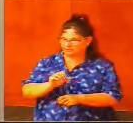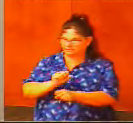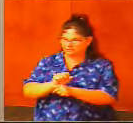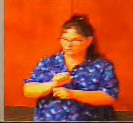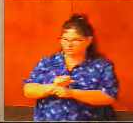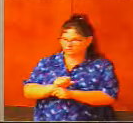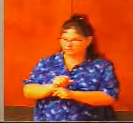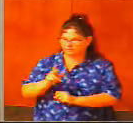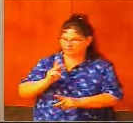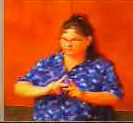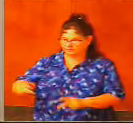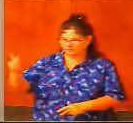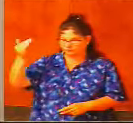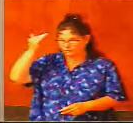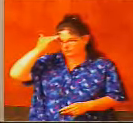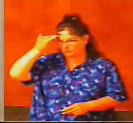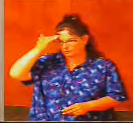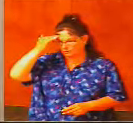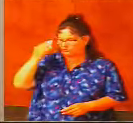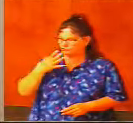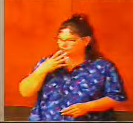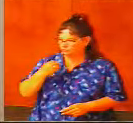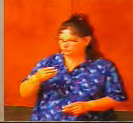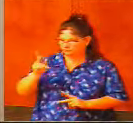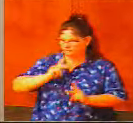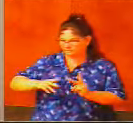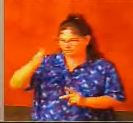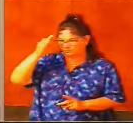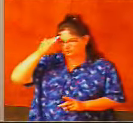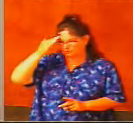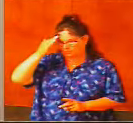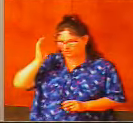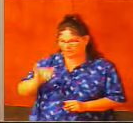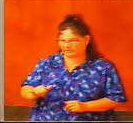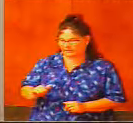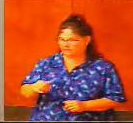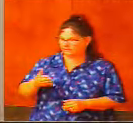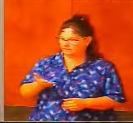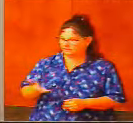well known to the Jews in that city.